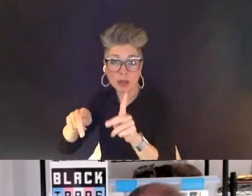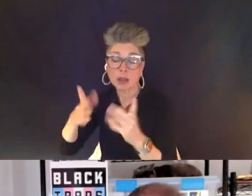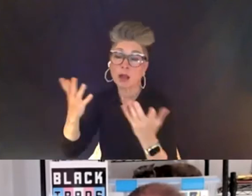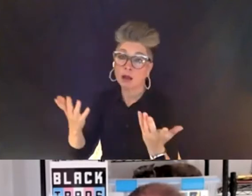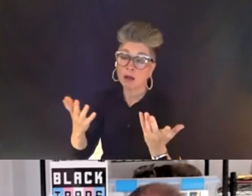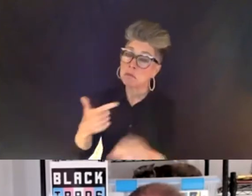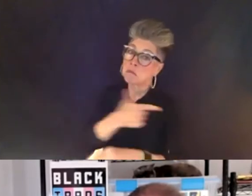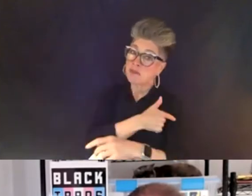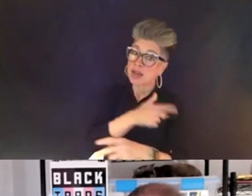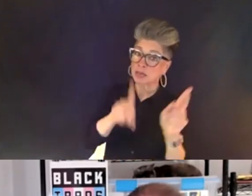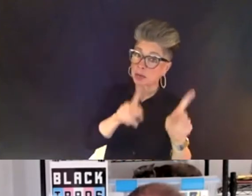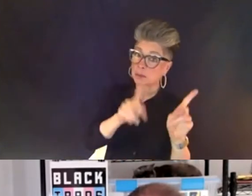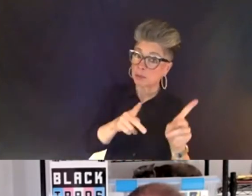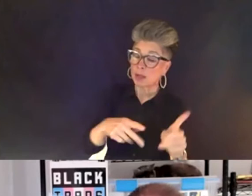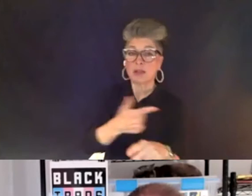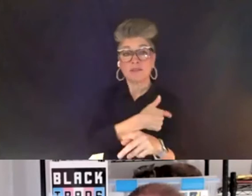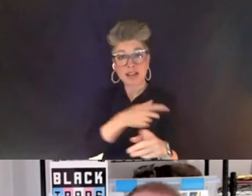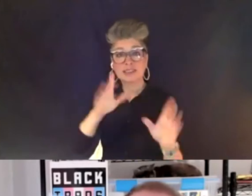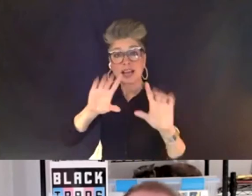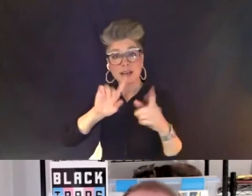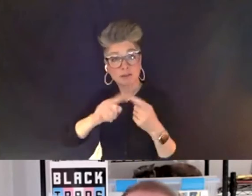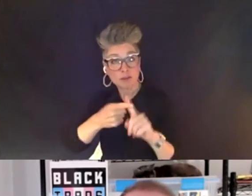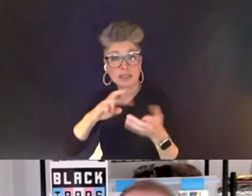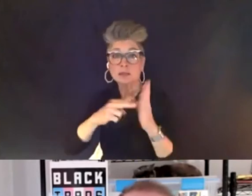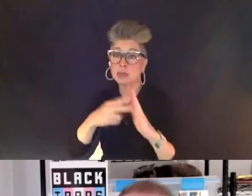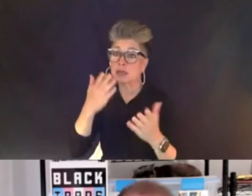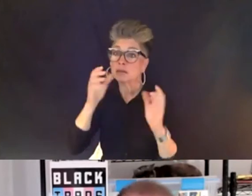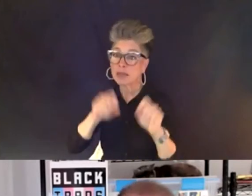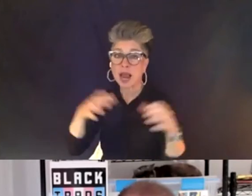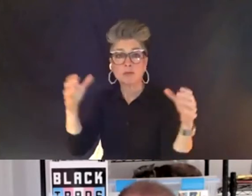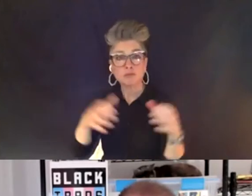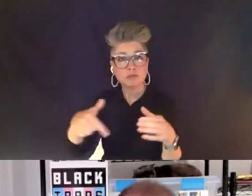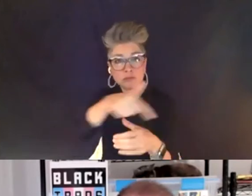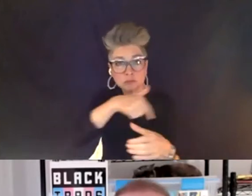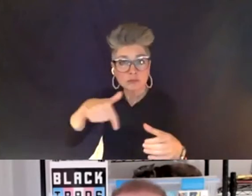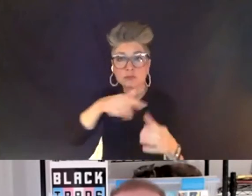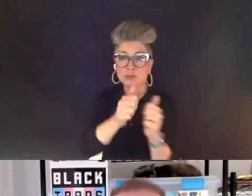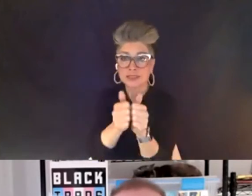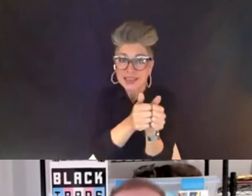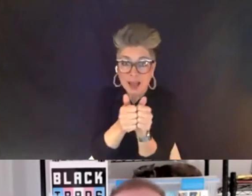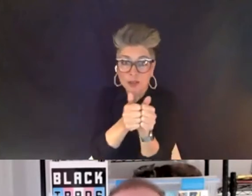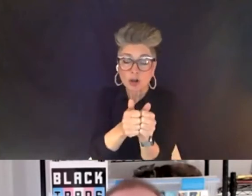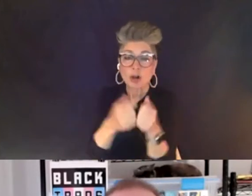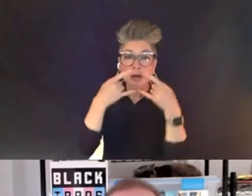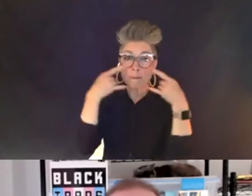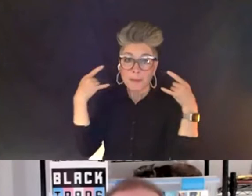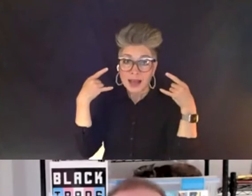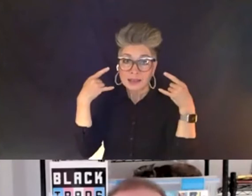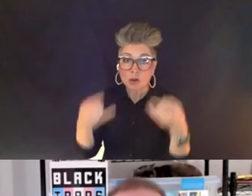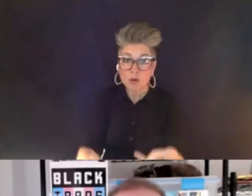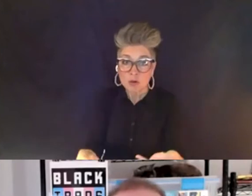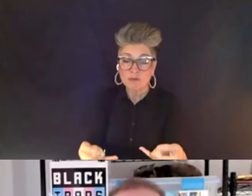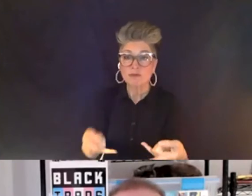vaccinated friends. We can look at having small gatherings together without masks. I mean, that's such a huge